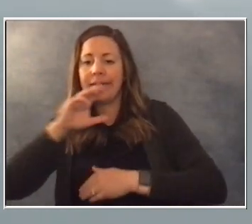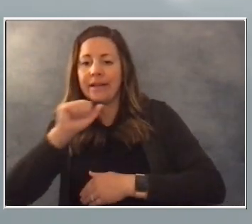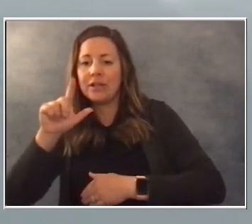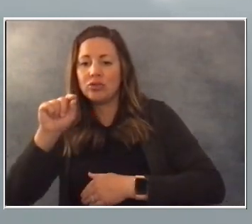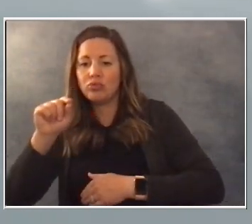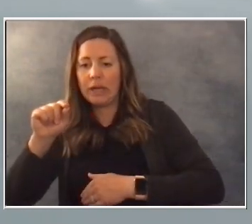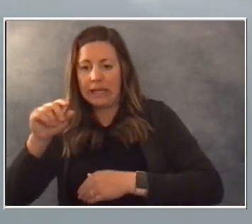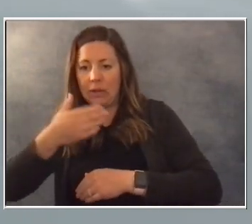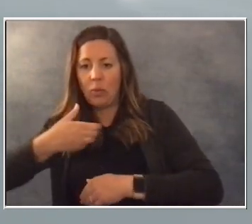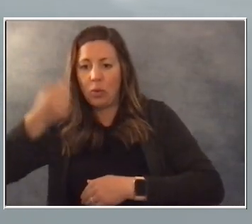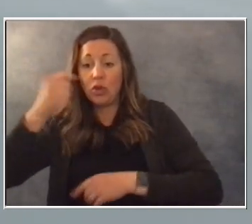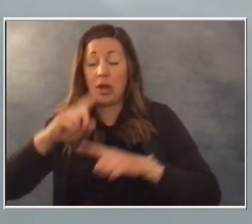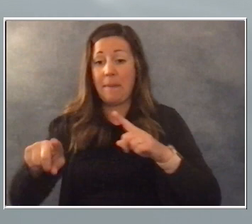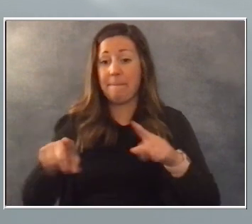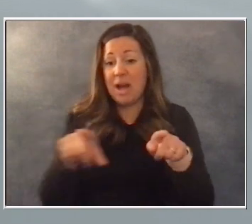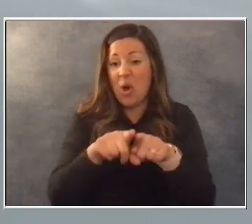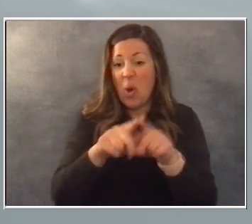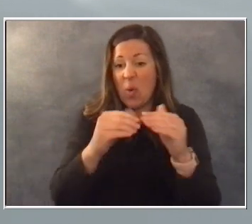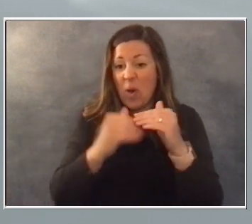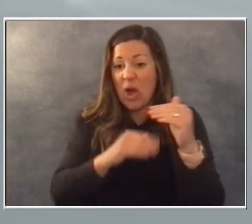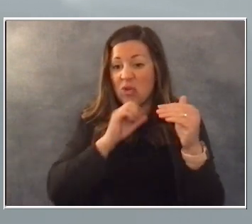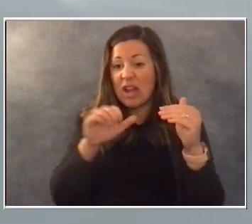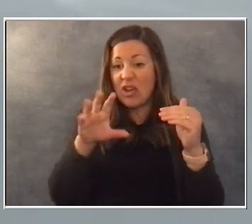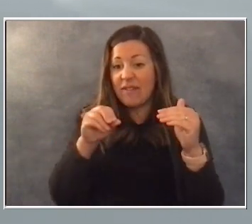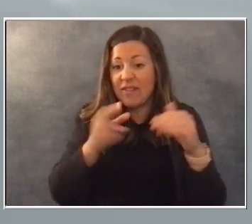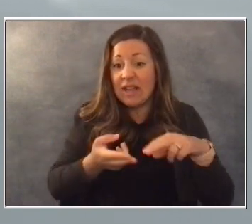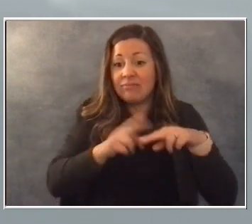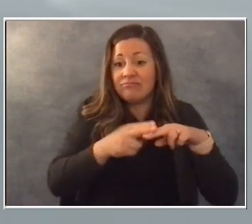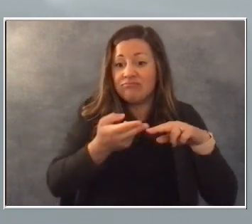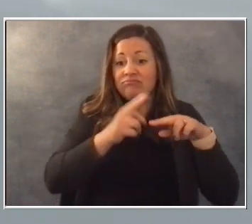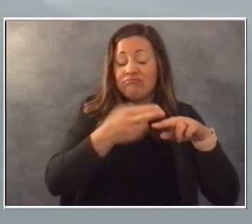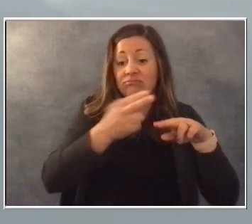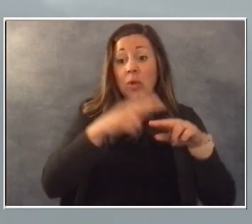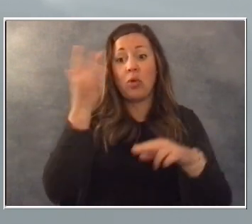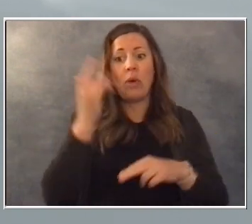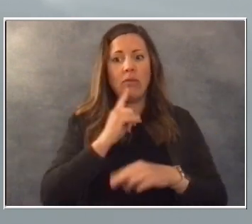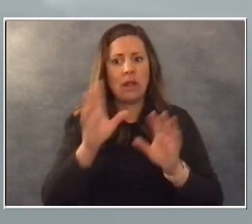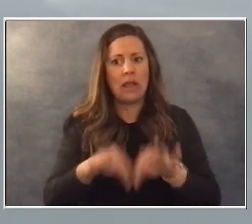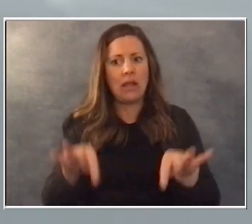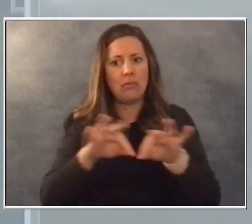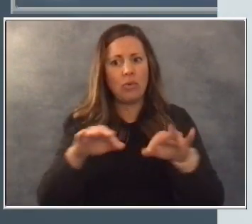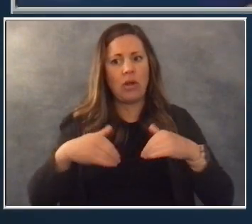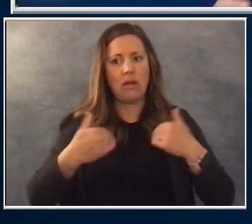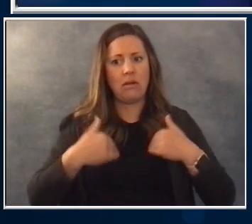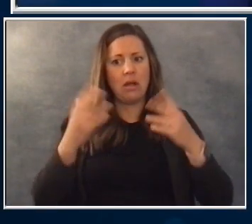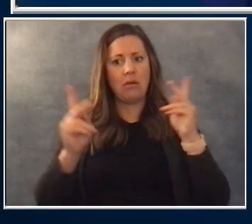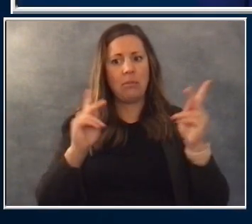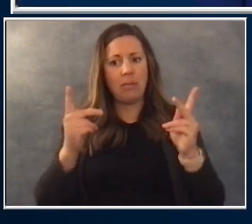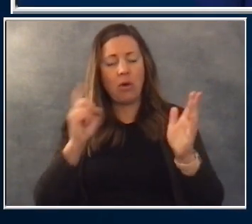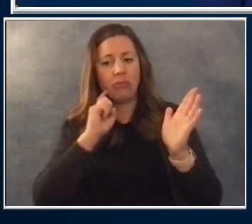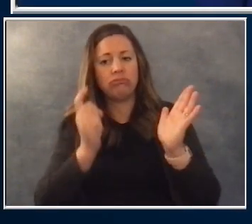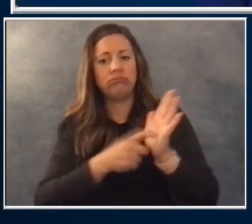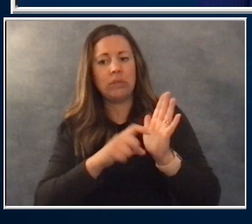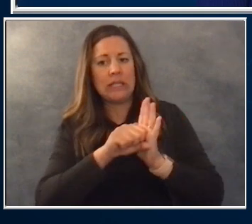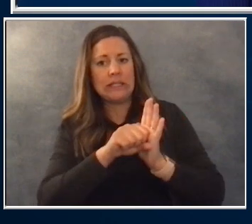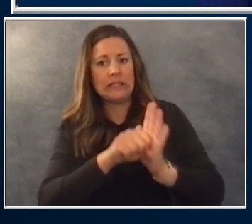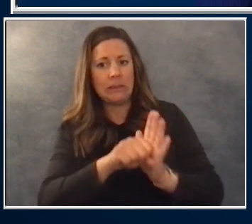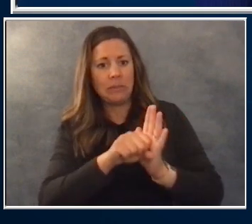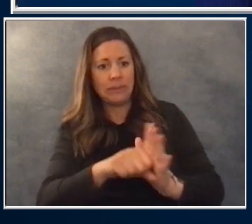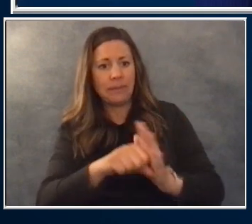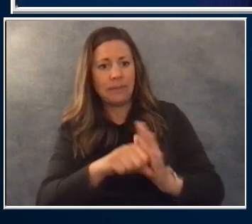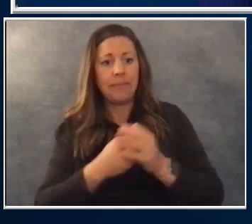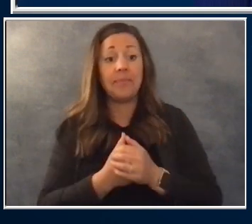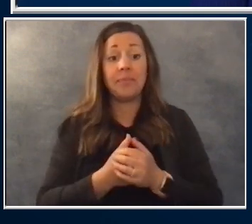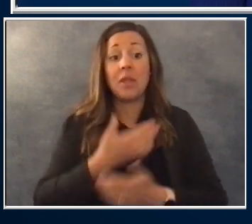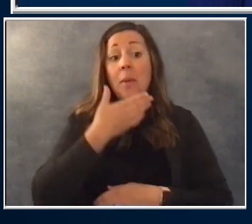under the age of 50. This is why younger people need to be aware of the signs and the symptoms. So to help us better understand what we're looking for, we are